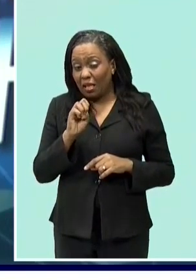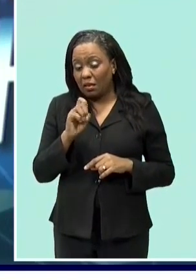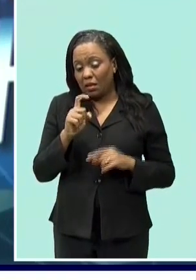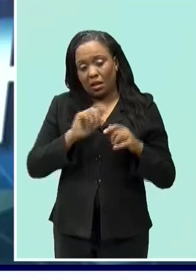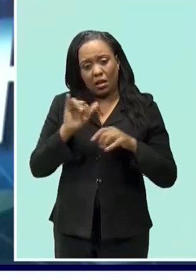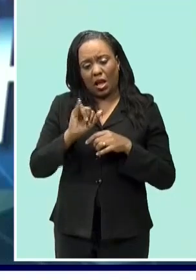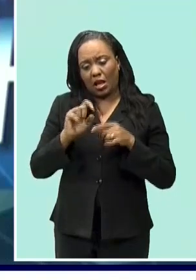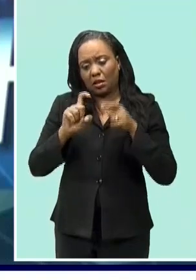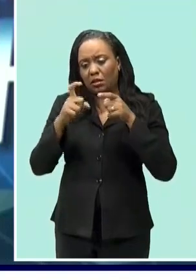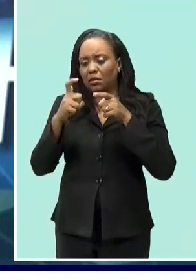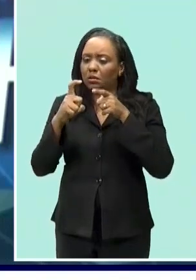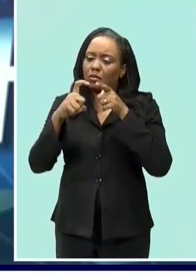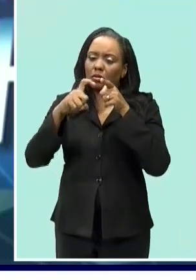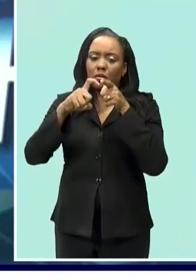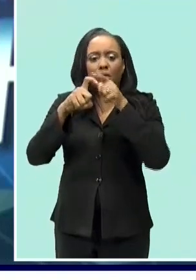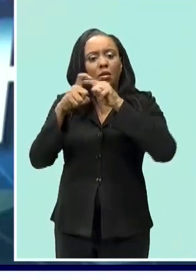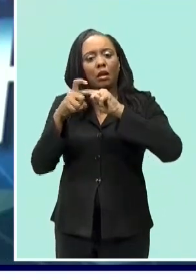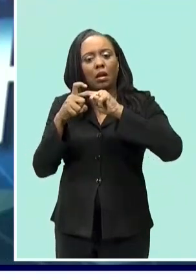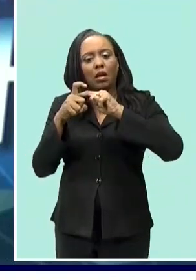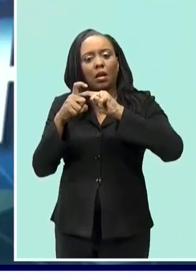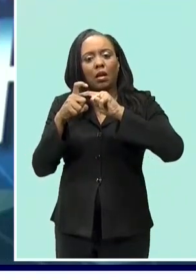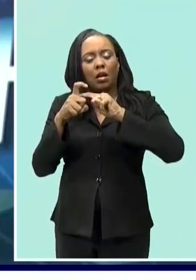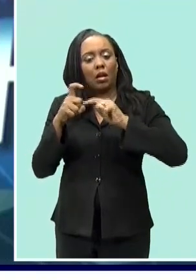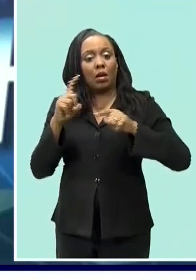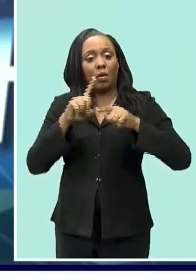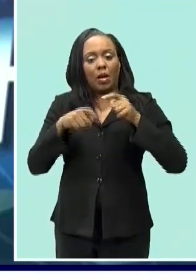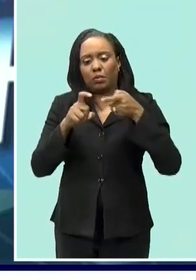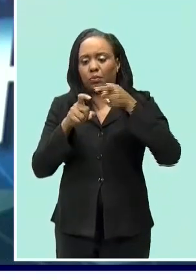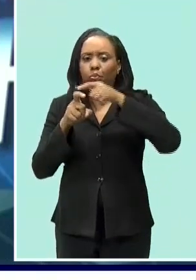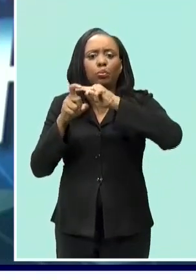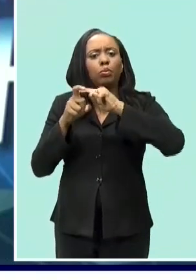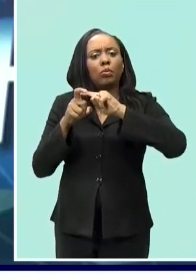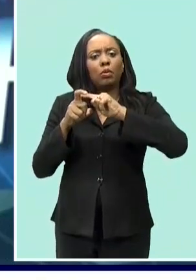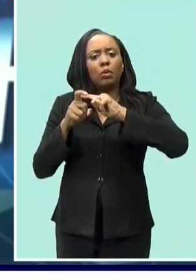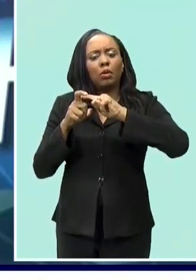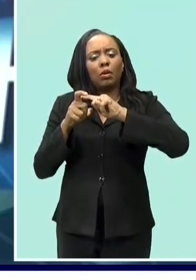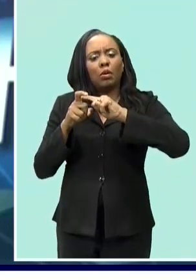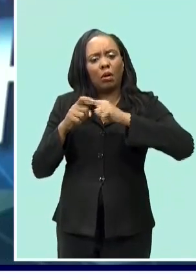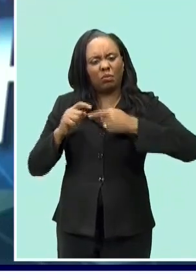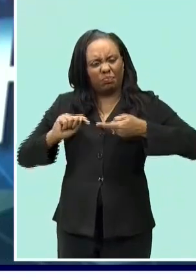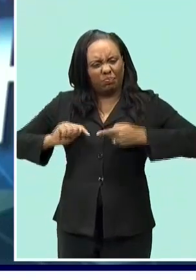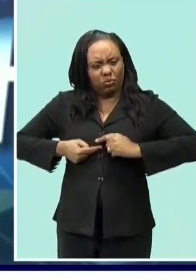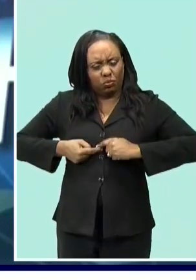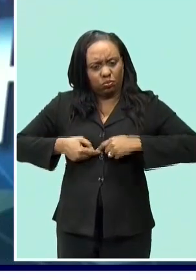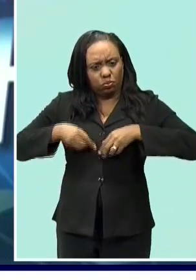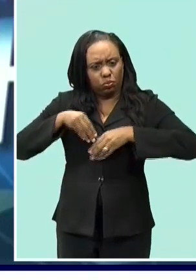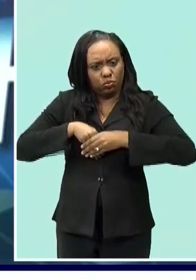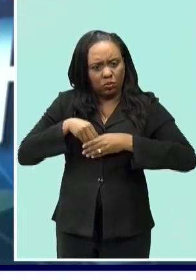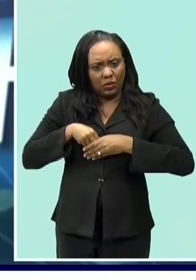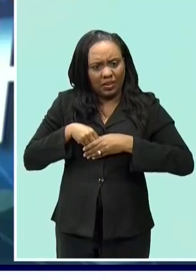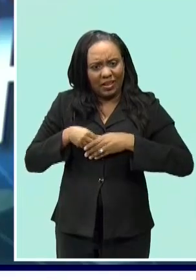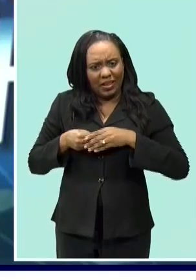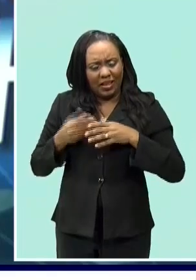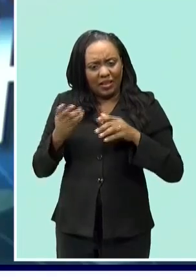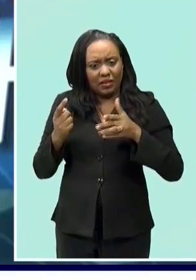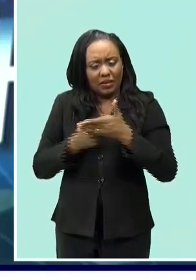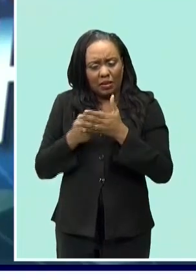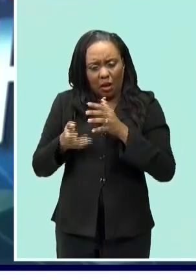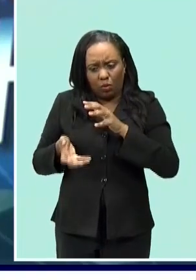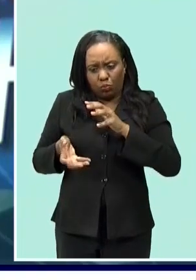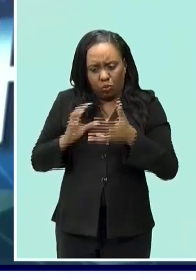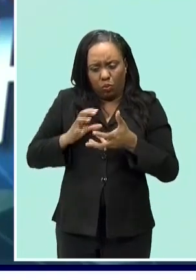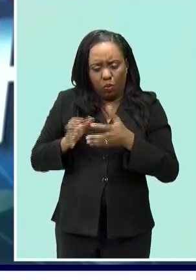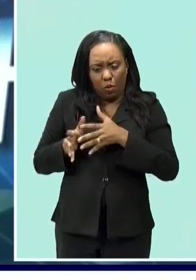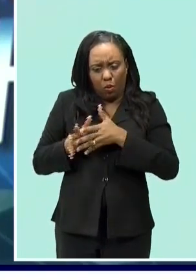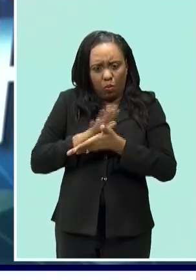body. Now, those blockages can cause periodic episodes of pain for those living with that condition and ultimately cause damage to body parts